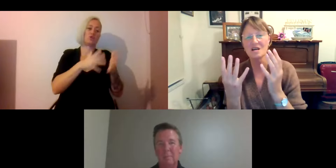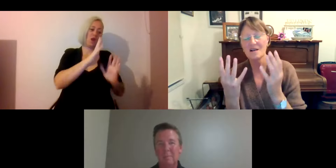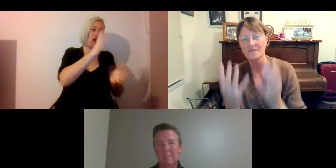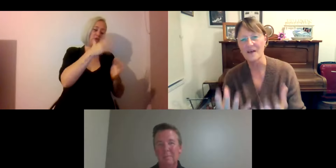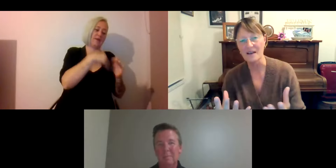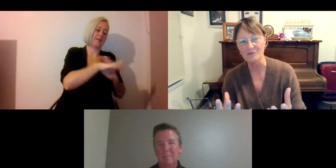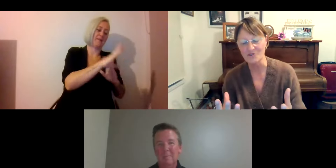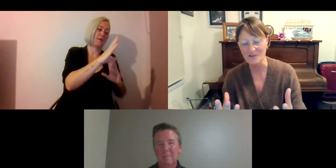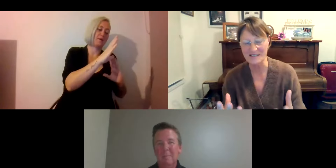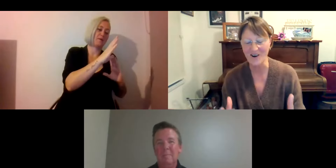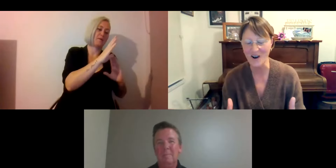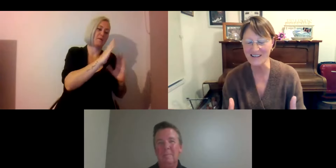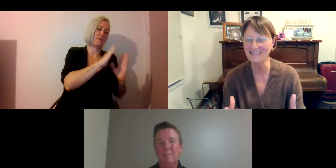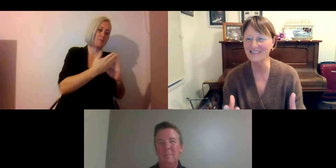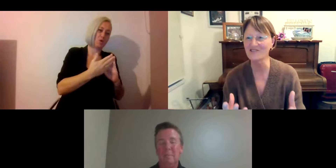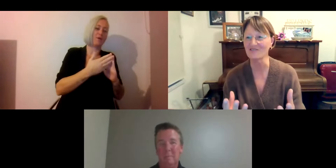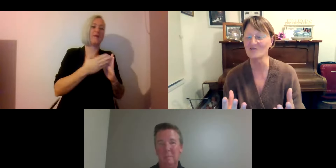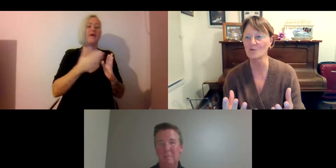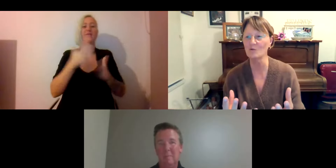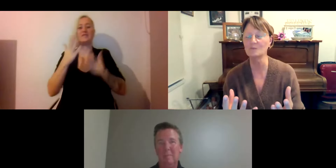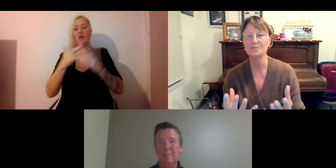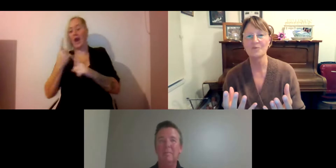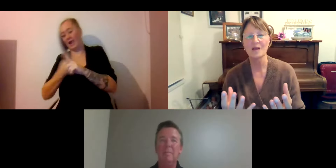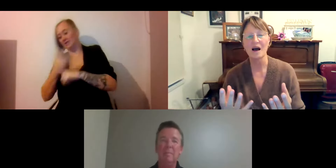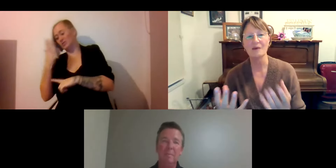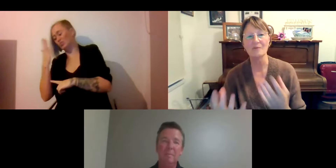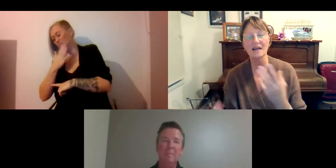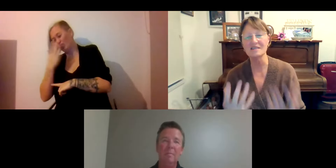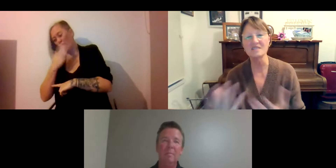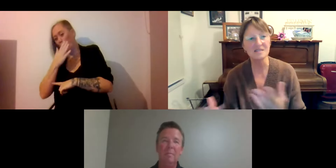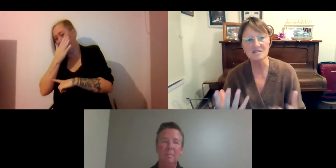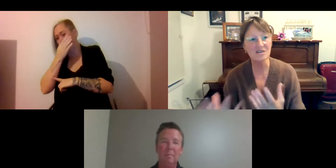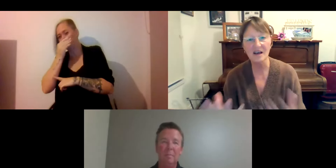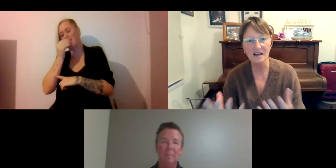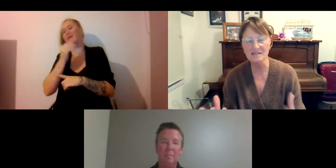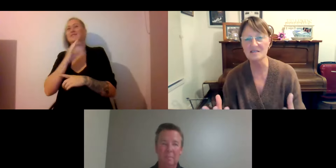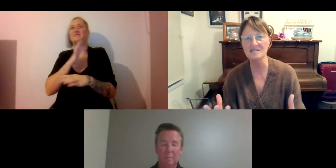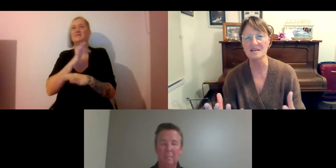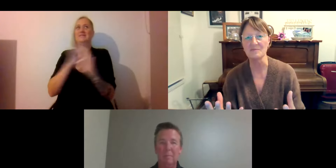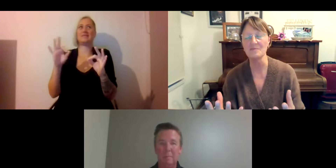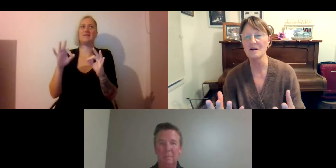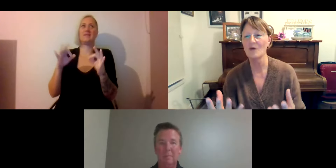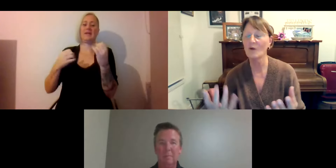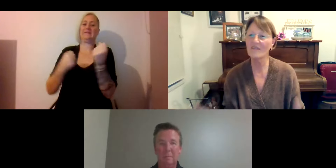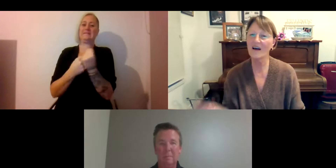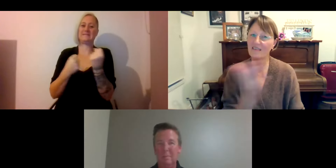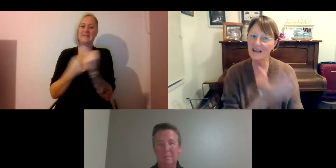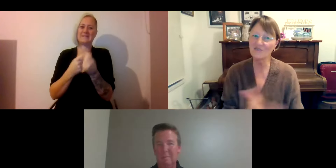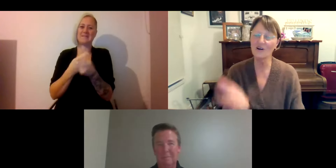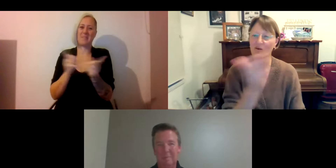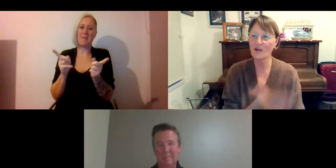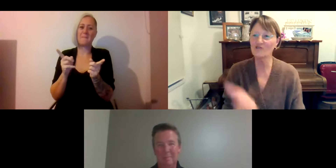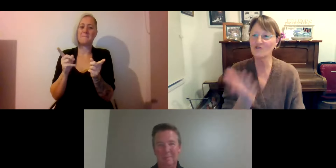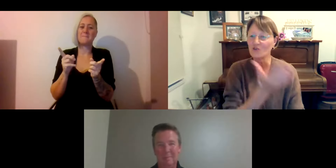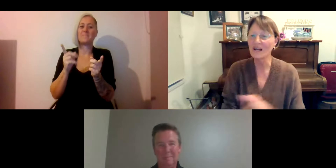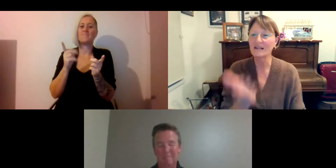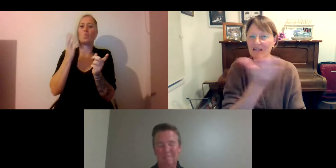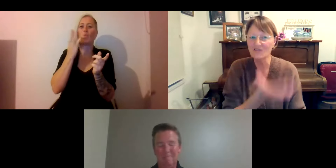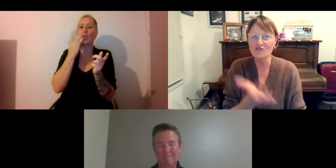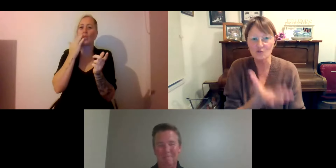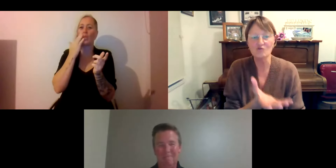community. They were doing signed English at school, and it didn't assist them when they then went